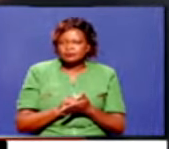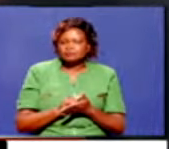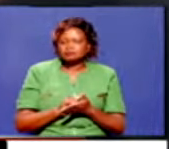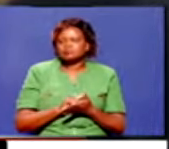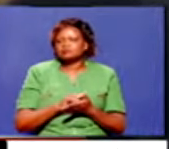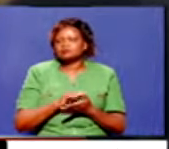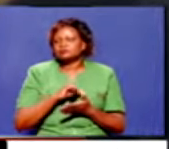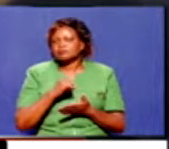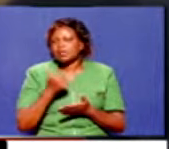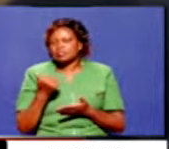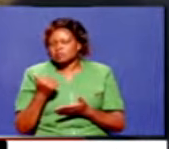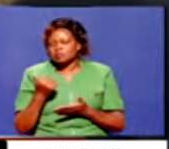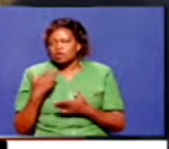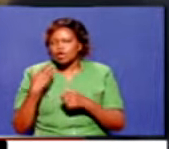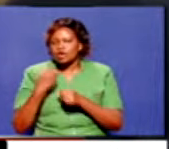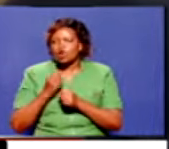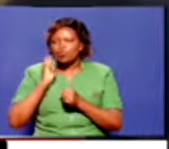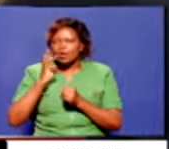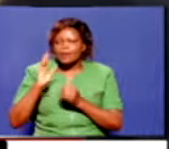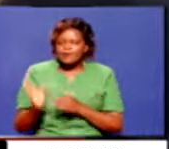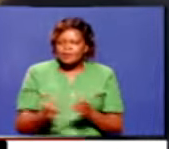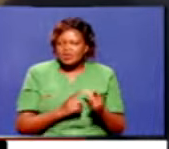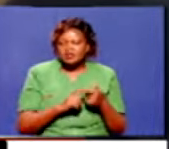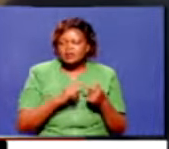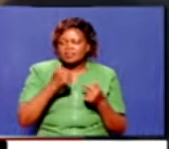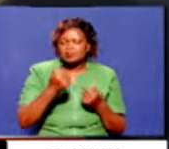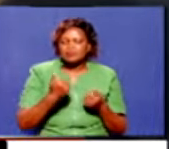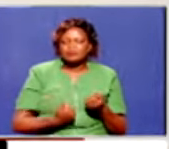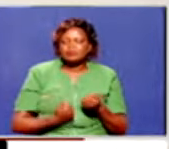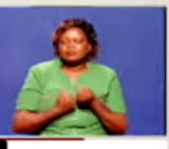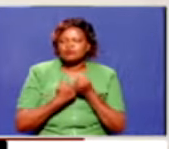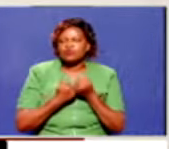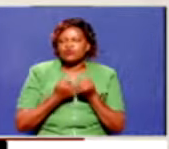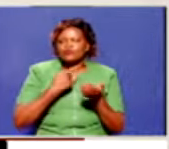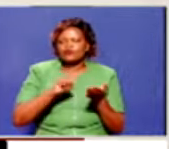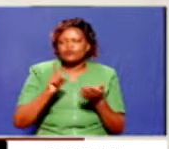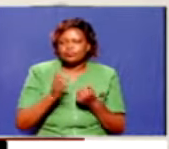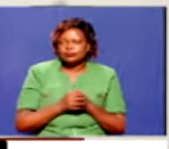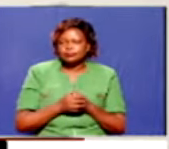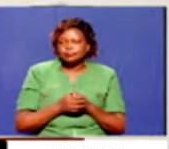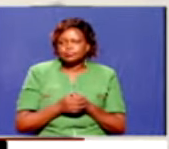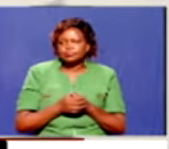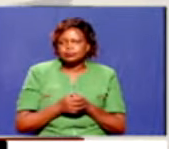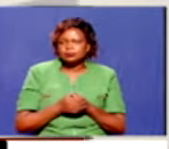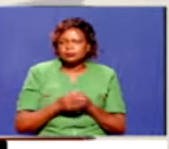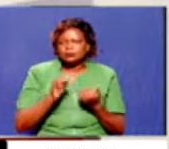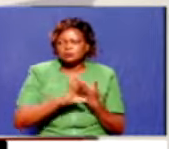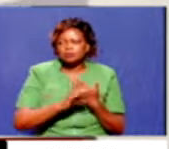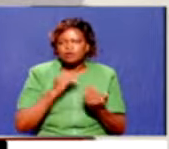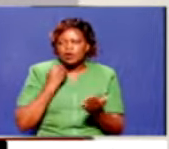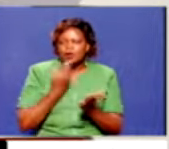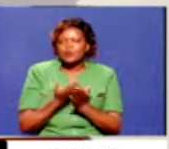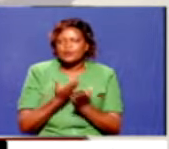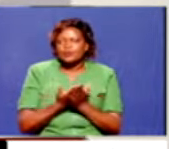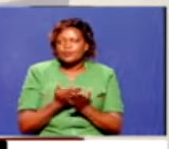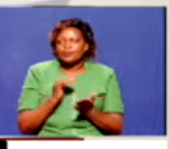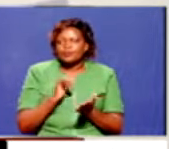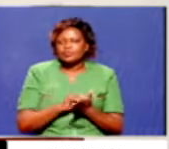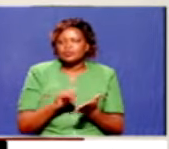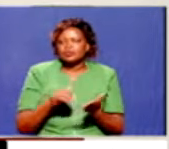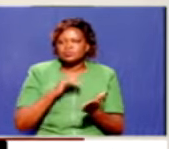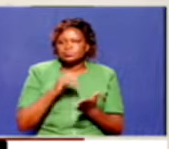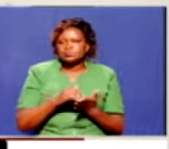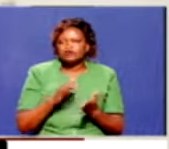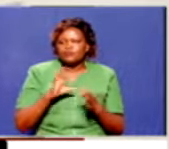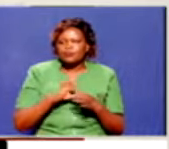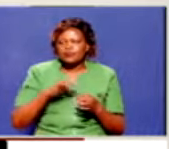huo huku likisaidiwa na wasibu wa umo walioidhinishwa humu nchini. To propose to this general assembly the center for corporate